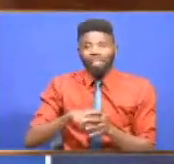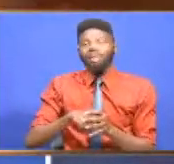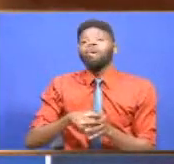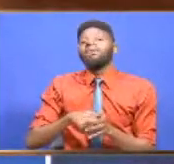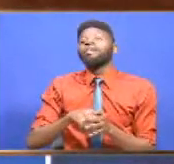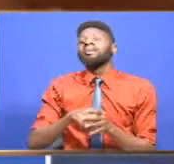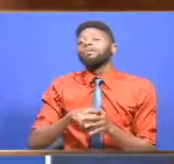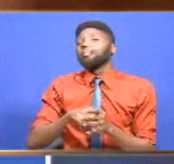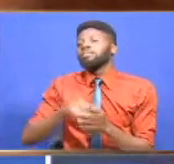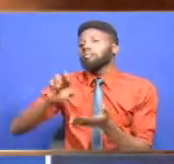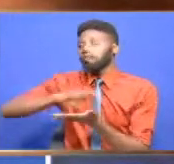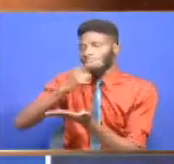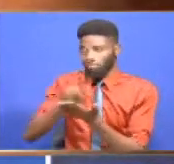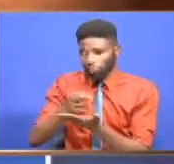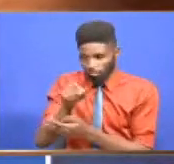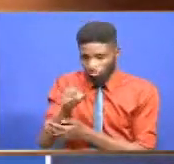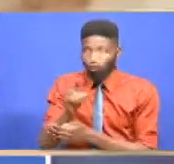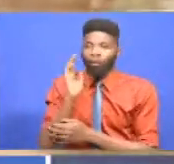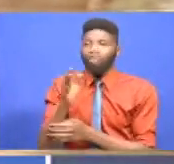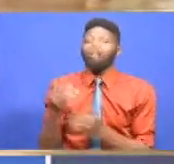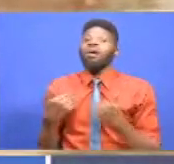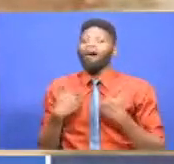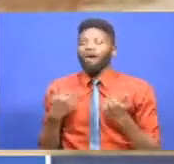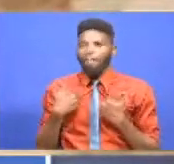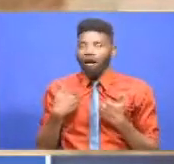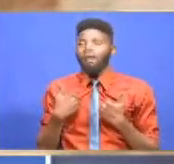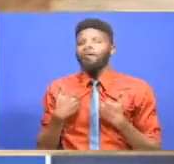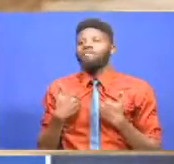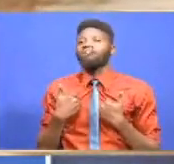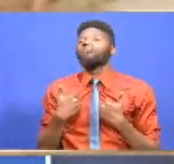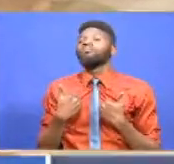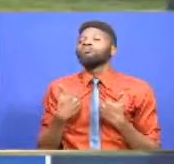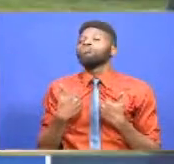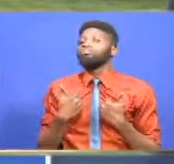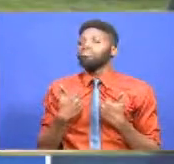substituting low-yielding animals with hybrids to increase farmers' earnings in the long term. You have